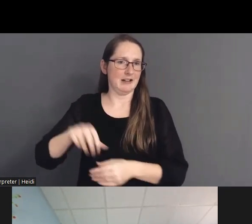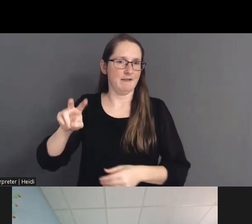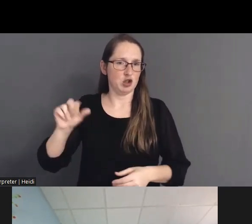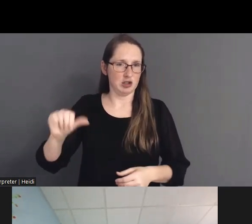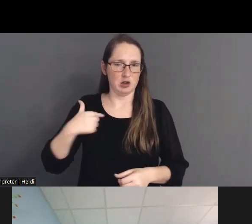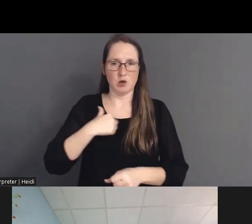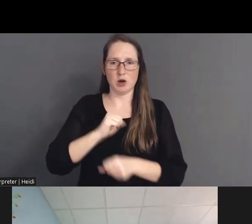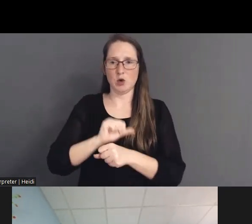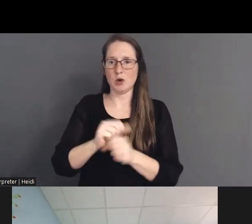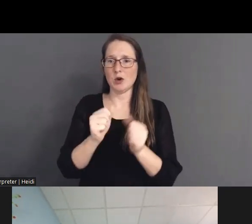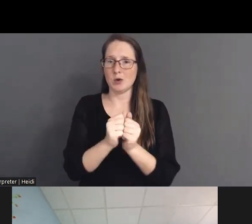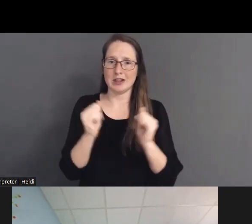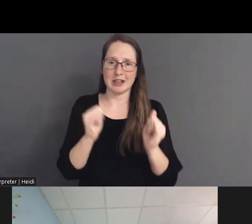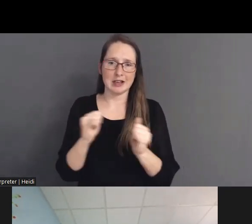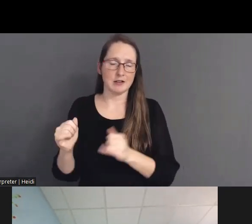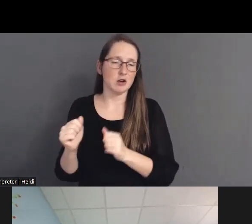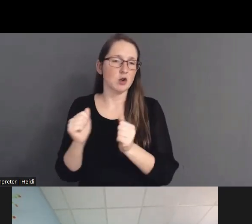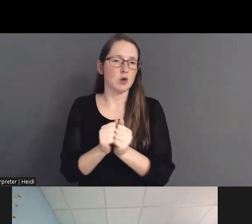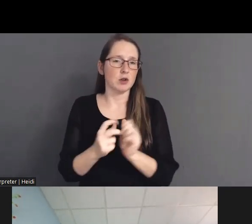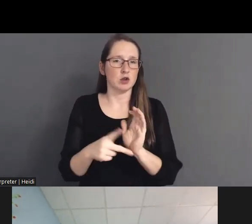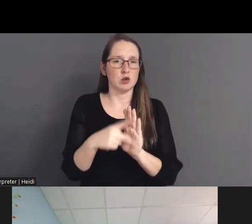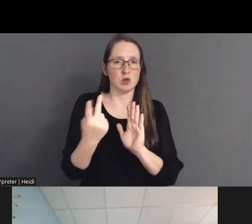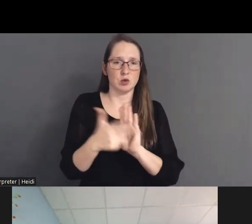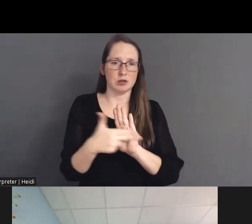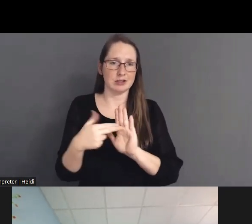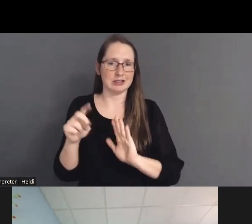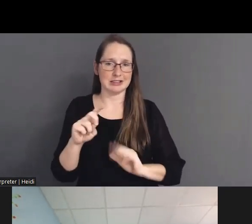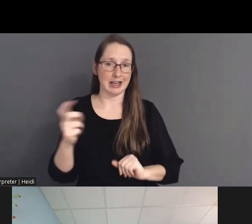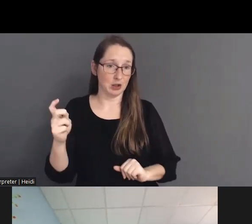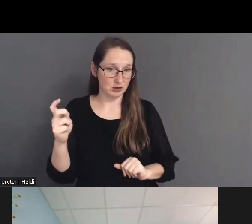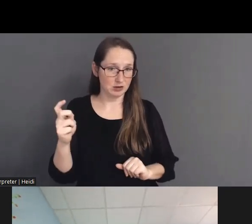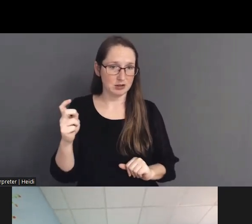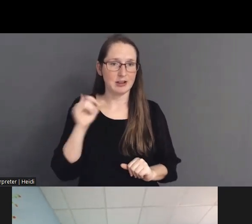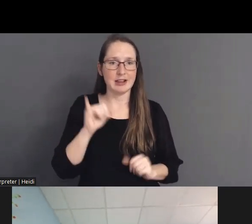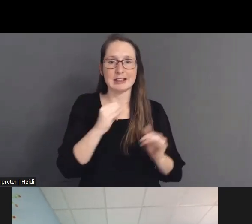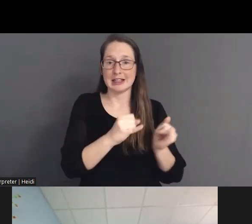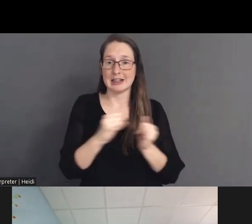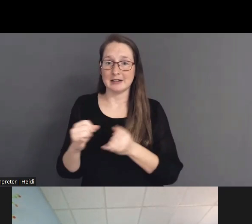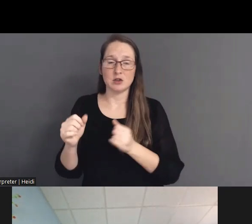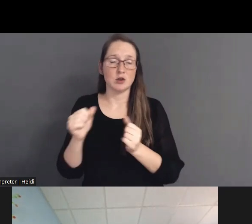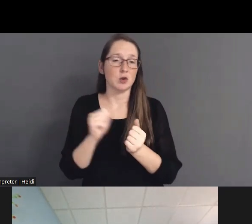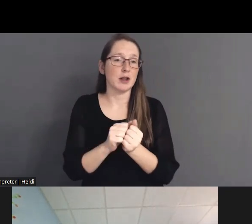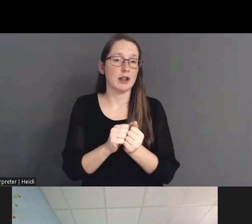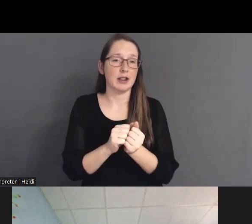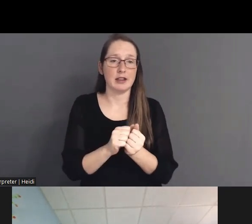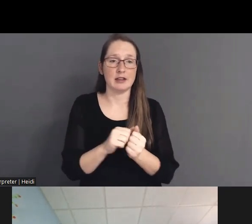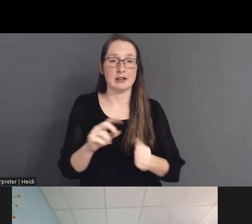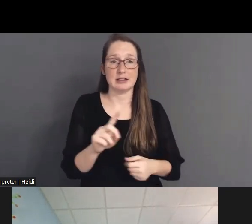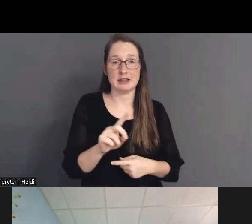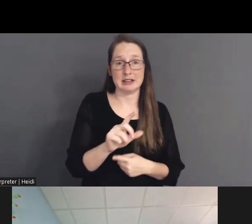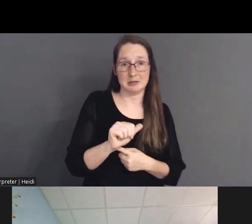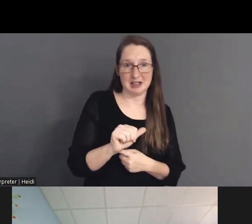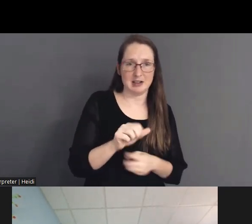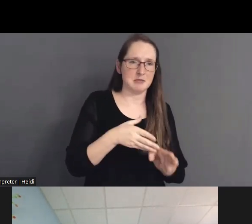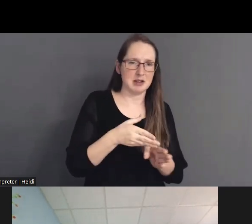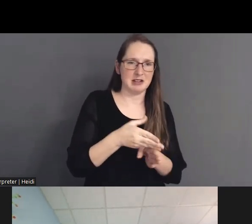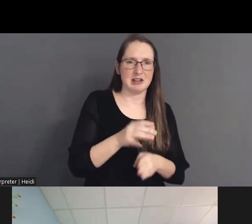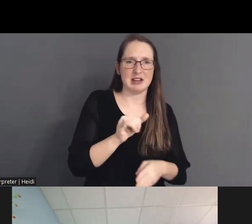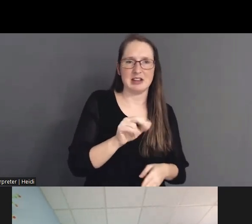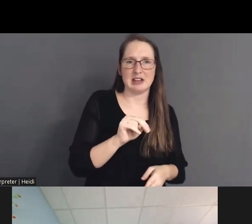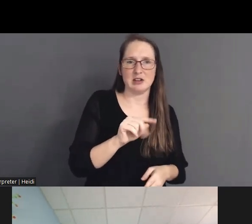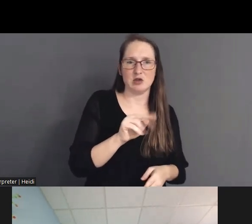work with individuals with dual diagnoses. So that's individuals with disabilities, mainly